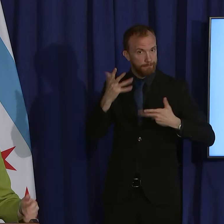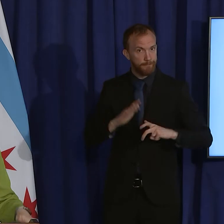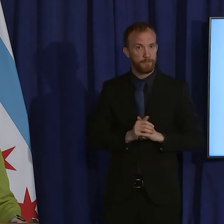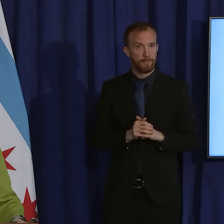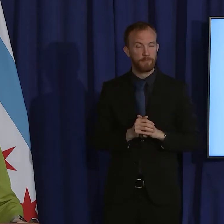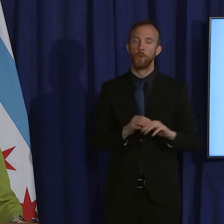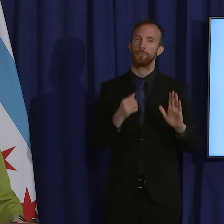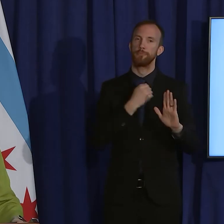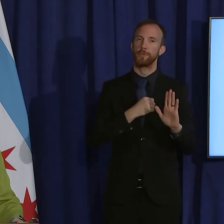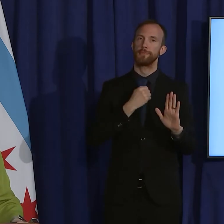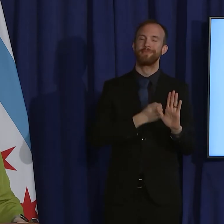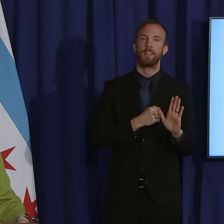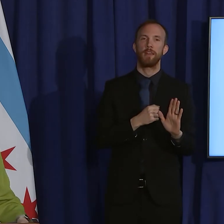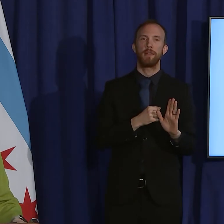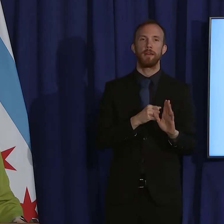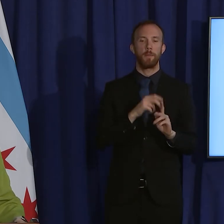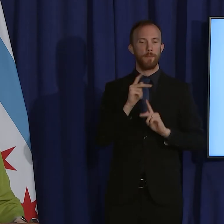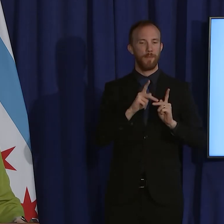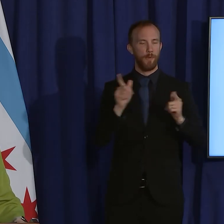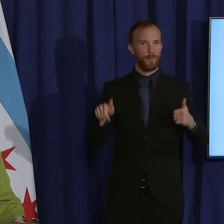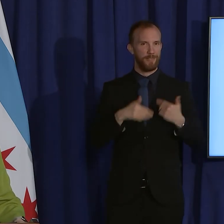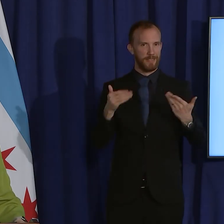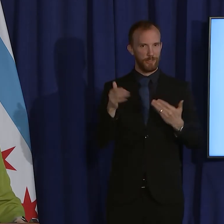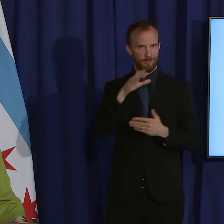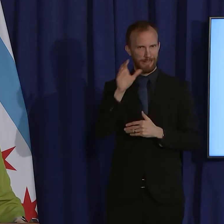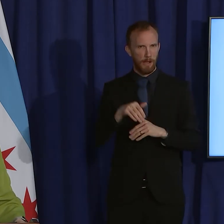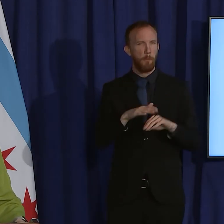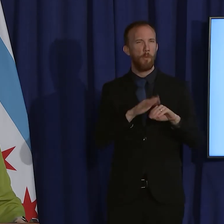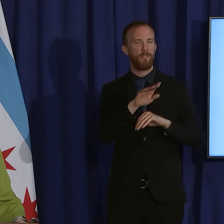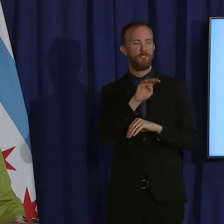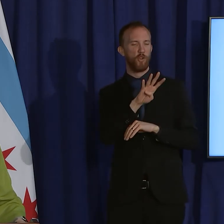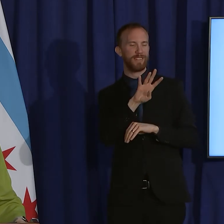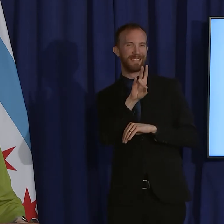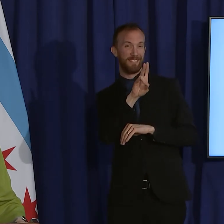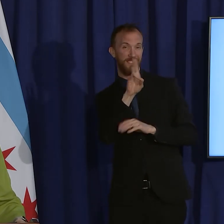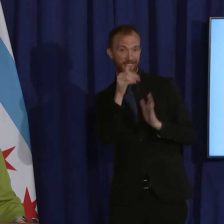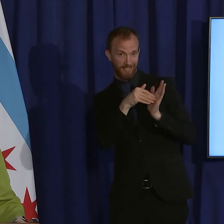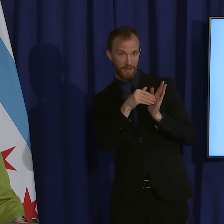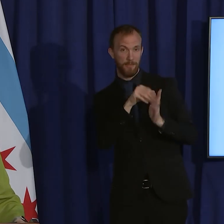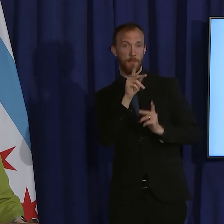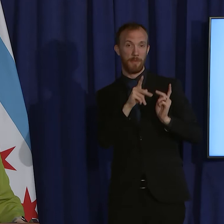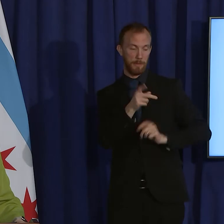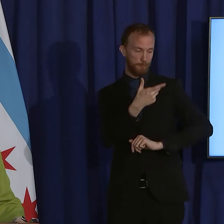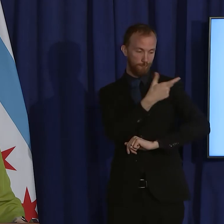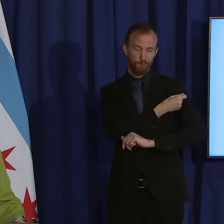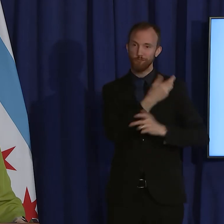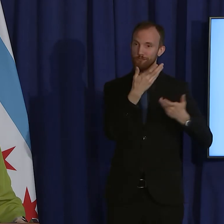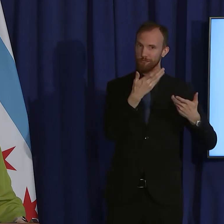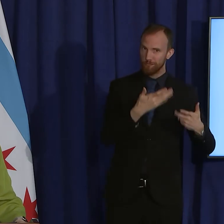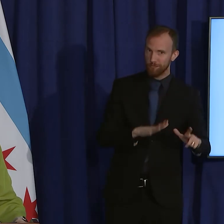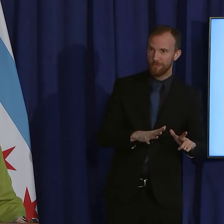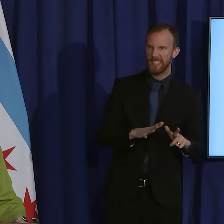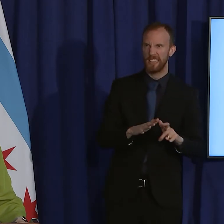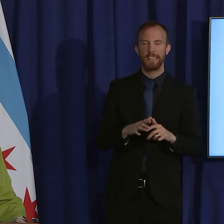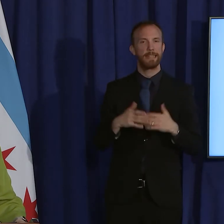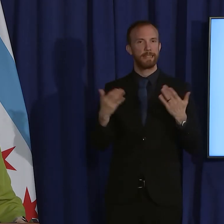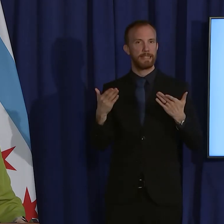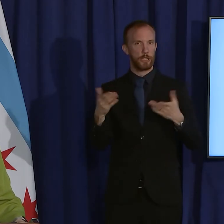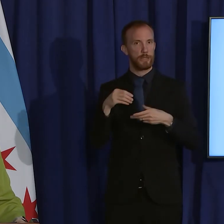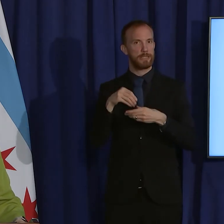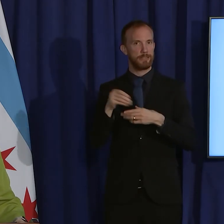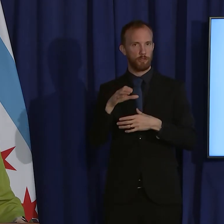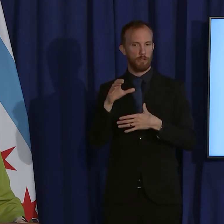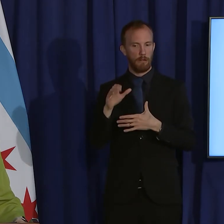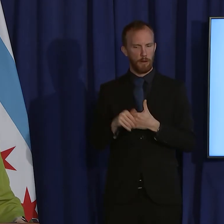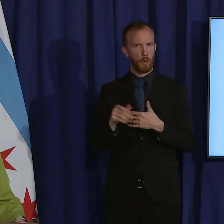Over 47,000 city of Chicago residents have received a Johnson & Johnson vaccine, and we've administered about 43,000 here in the city. And